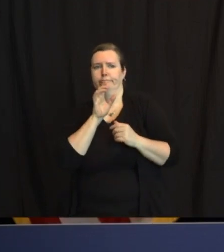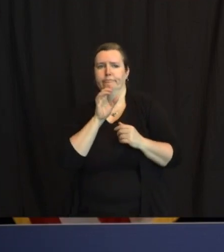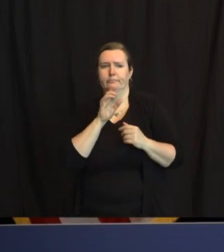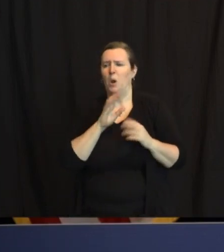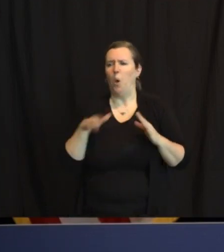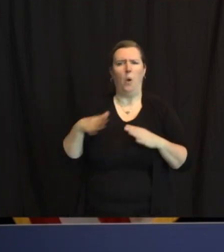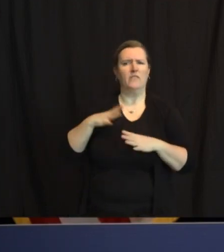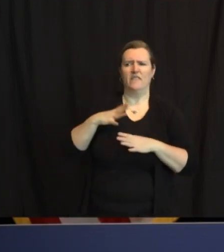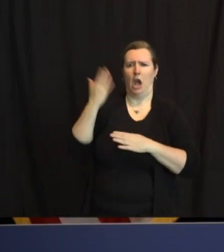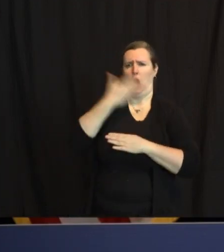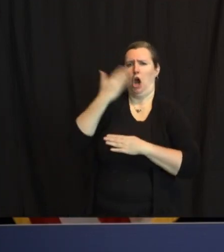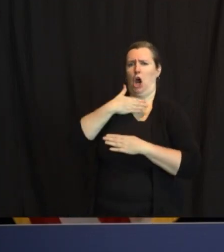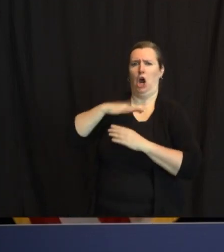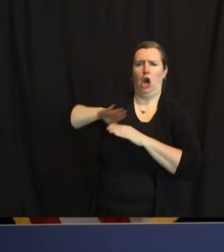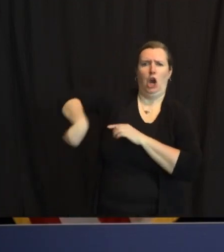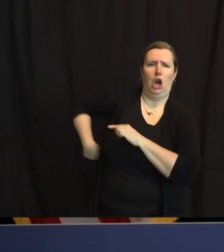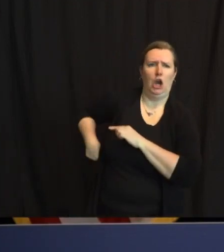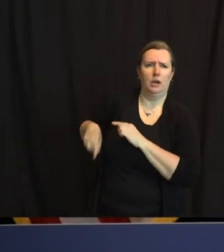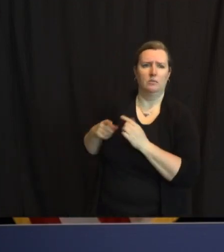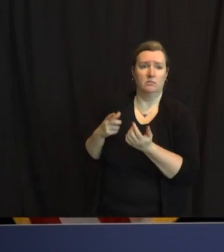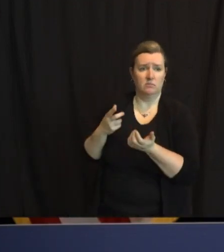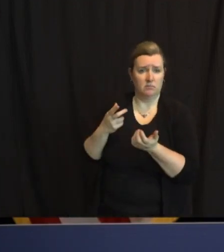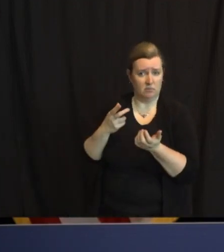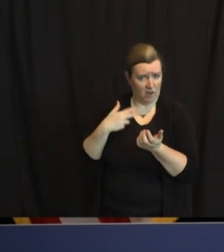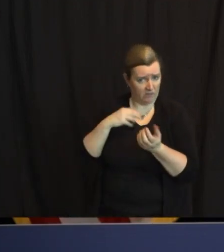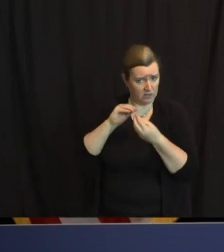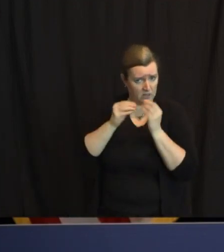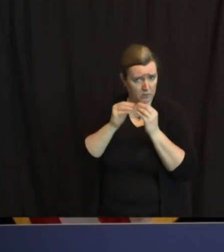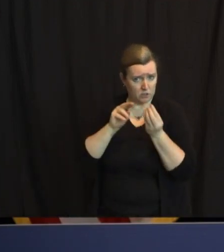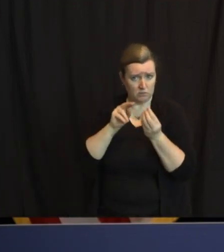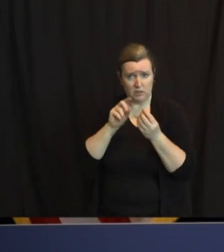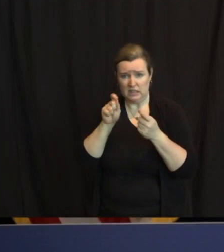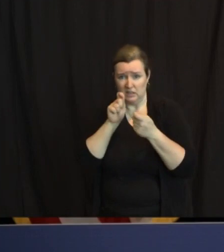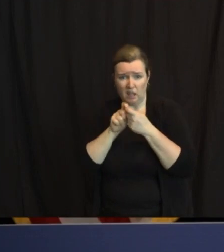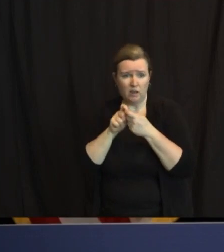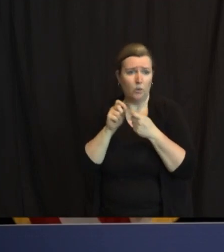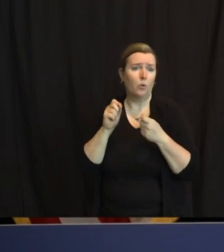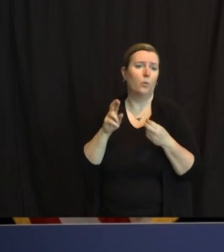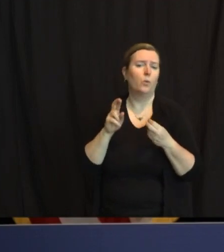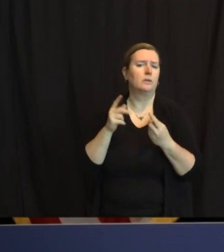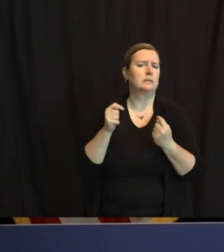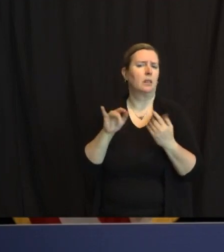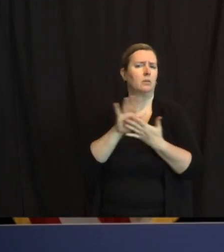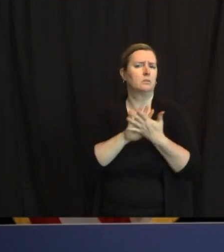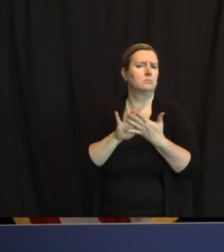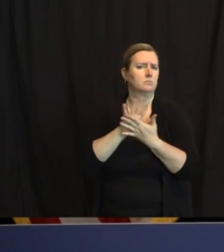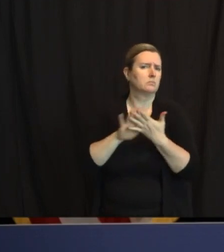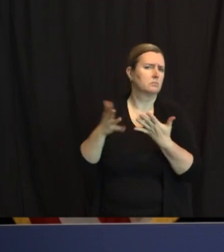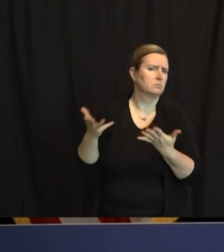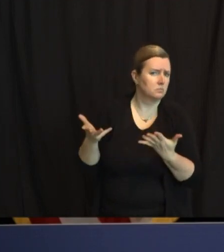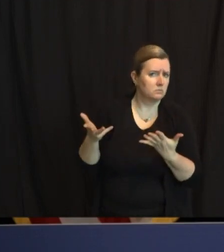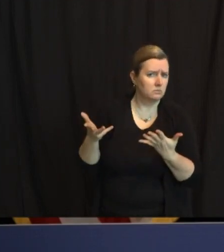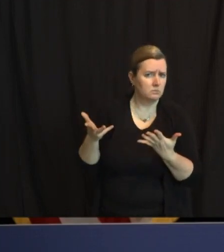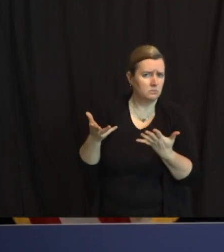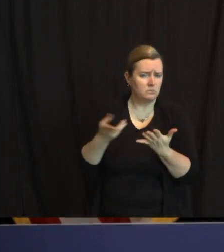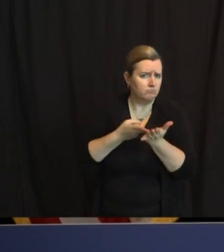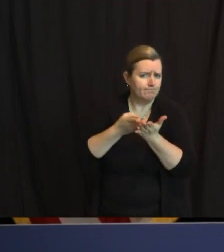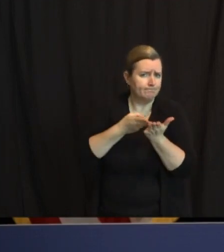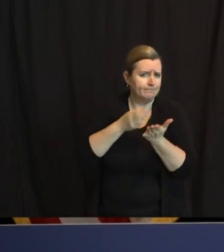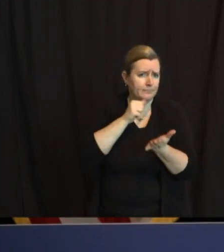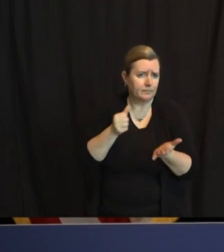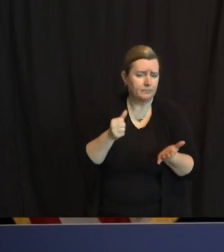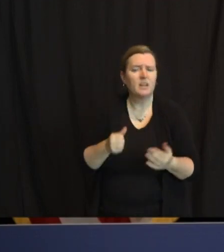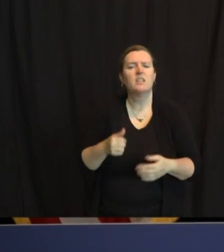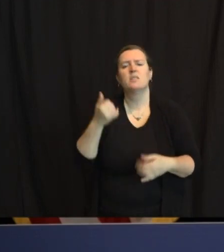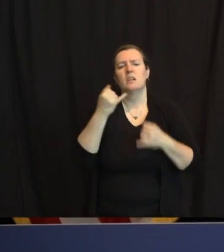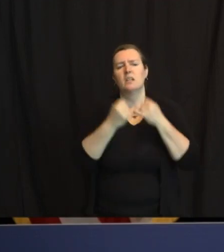nursing home numbers you have now are accurate, or will it take more time? And my last question is there any progress